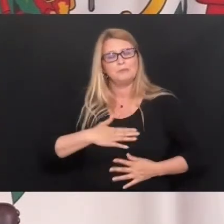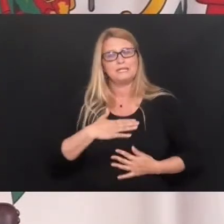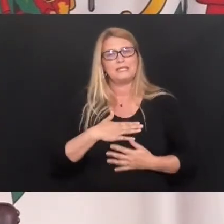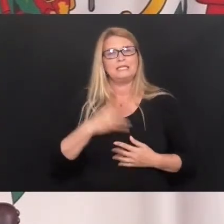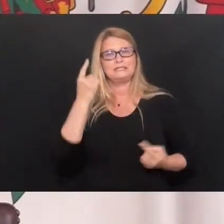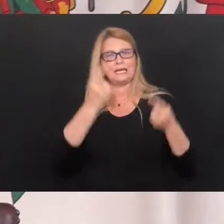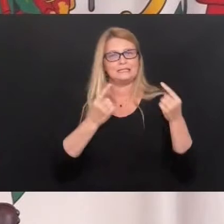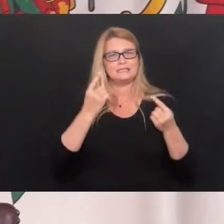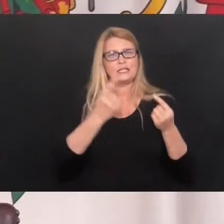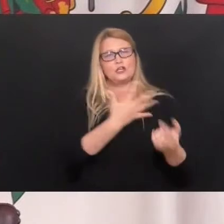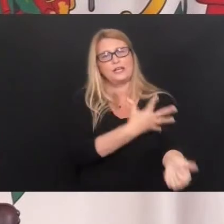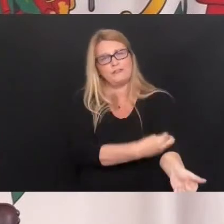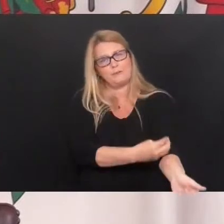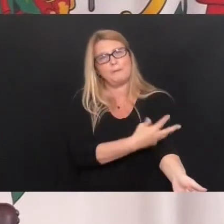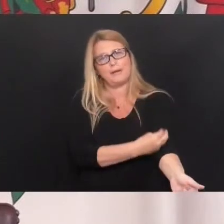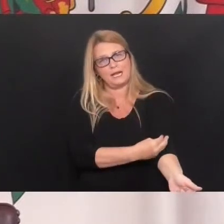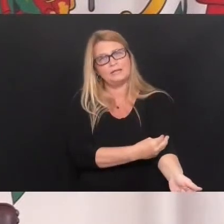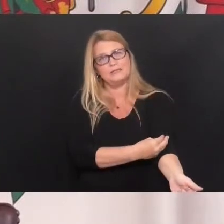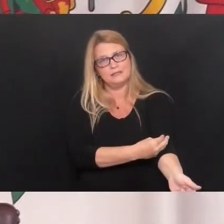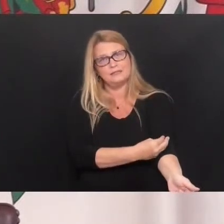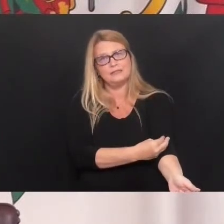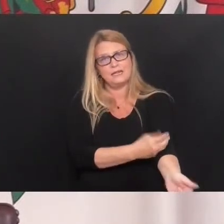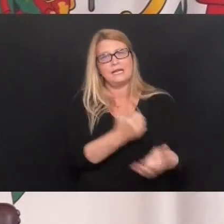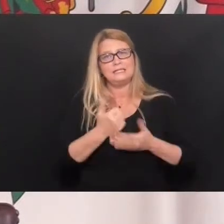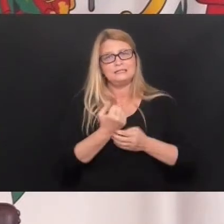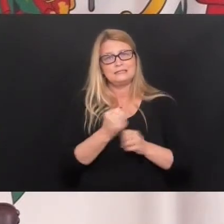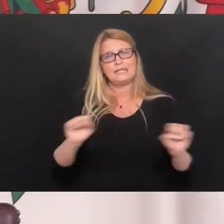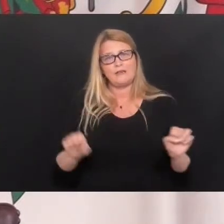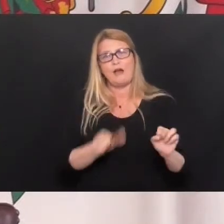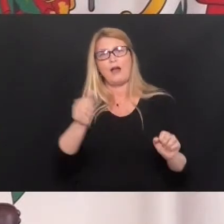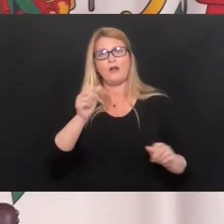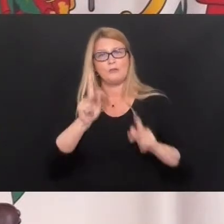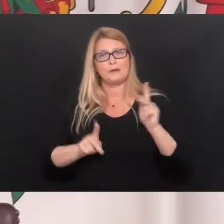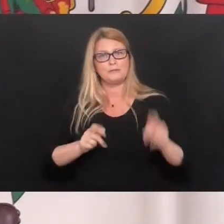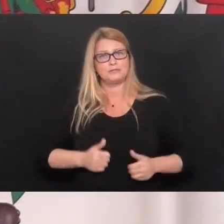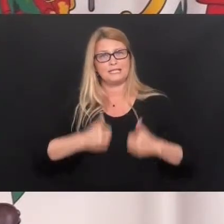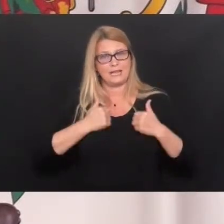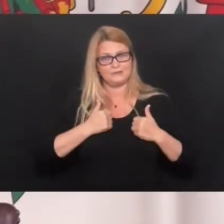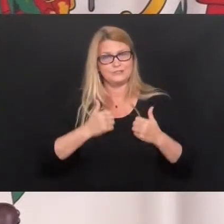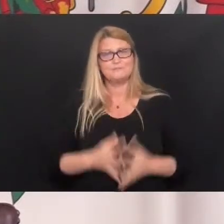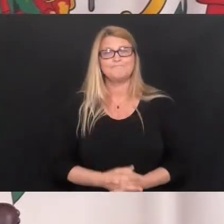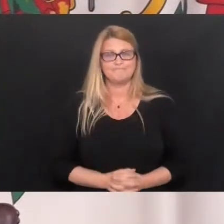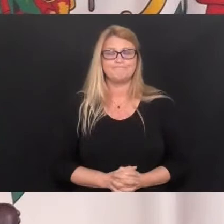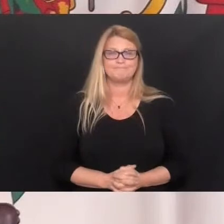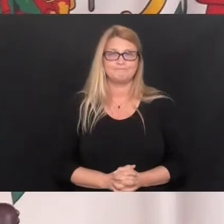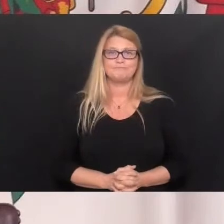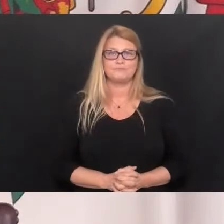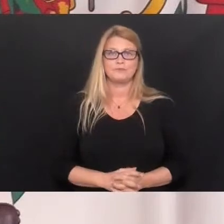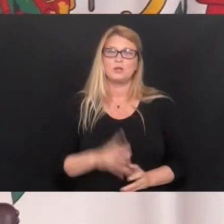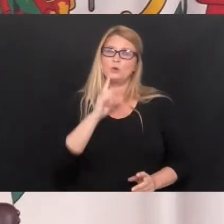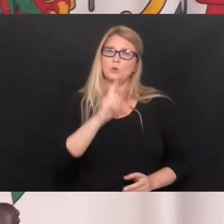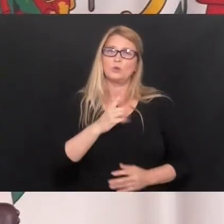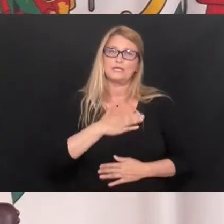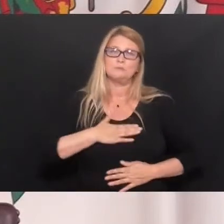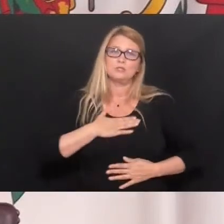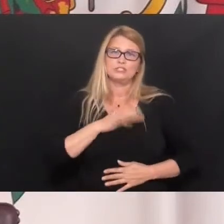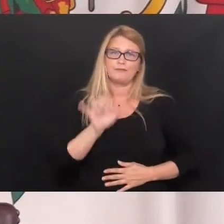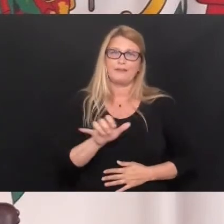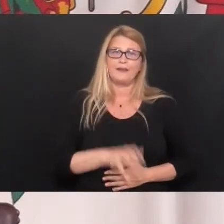consider, moving forward, and we'll surely be tremendously grateful.